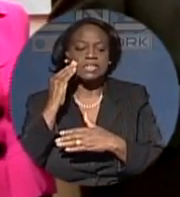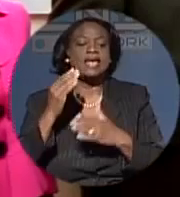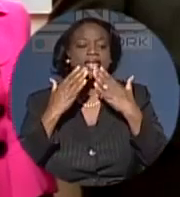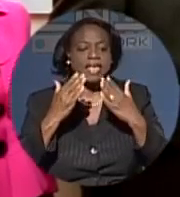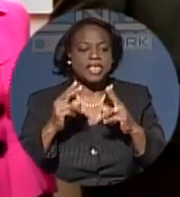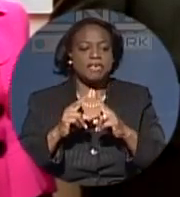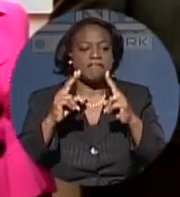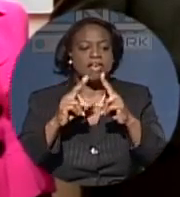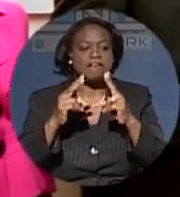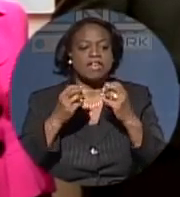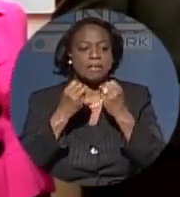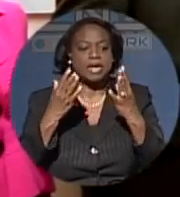it is really to lift the spirit, to keep hope alive at this time. And I think